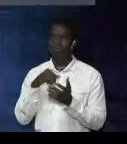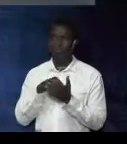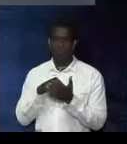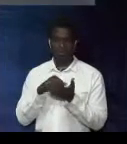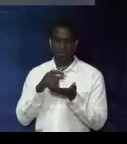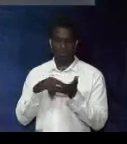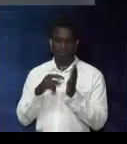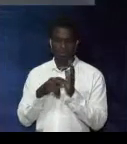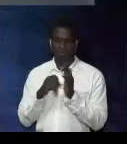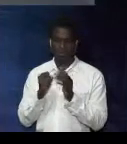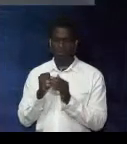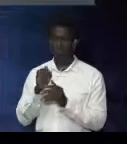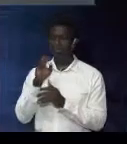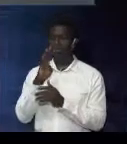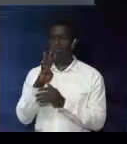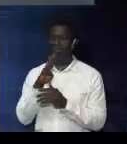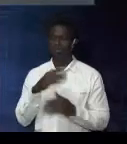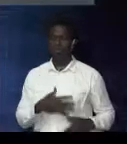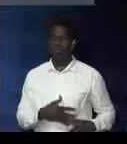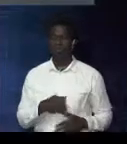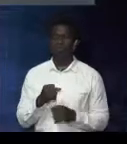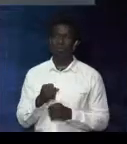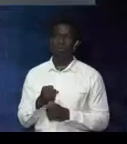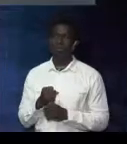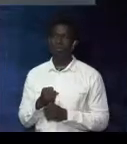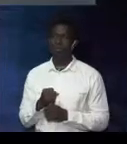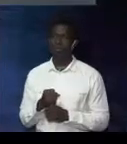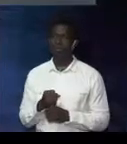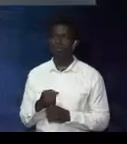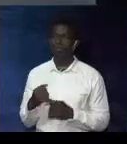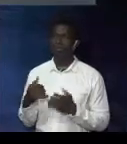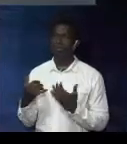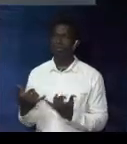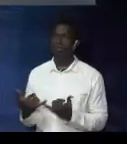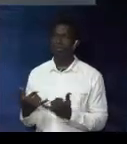quadrilaterals means 4-sided. Now,